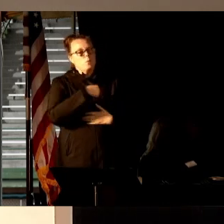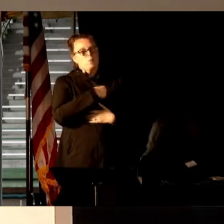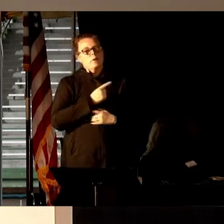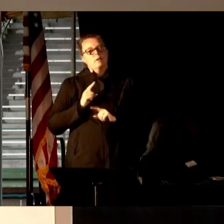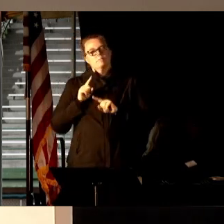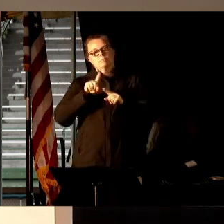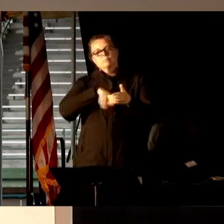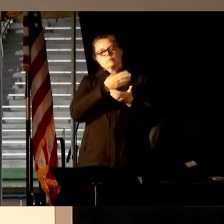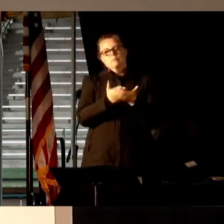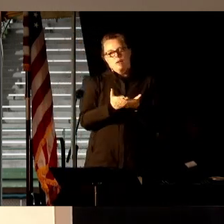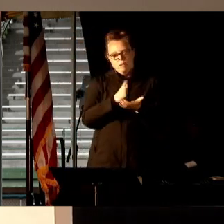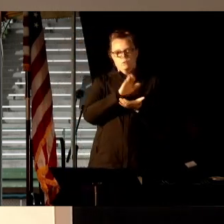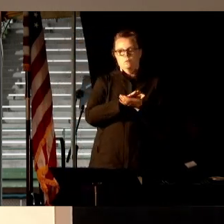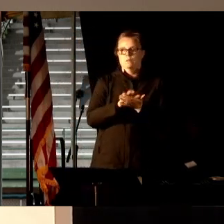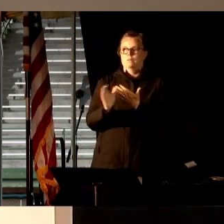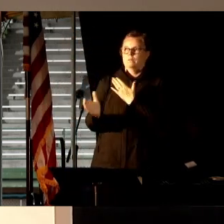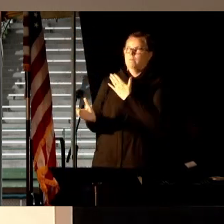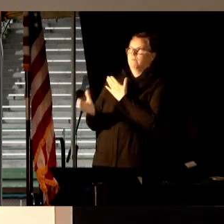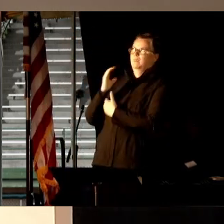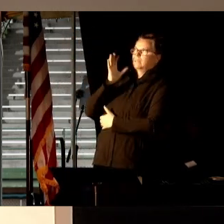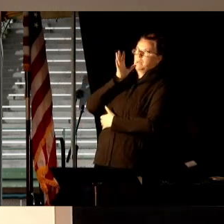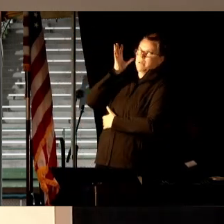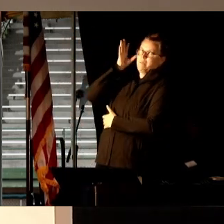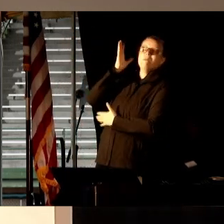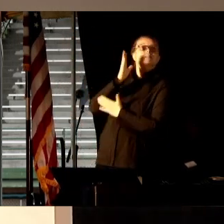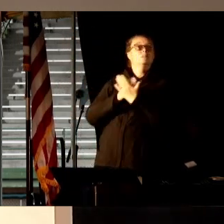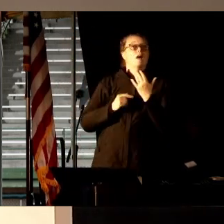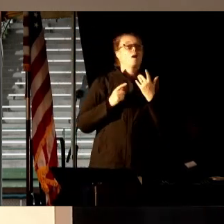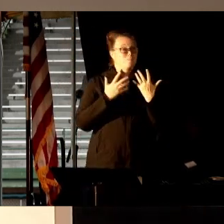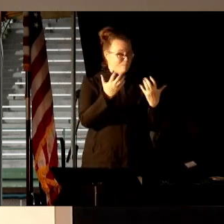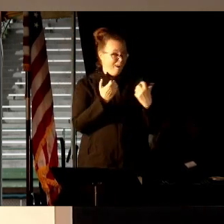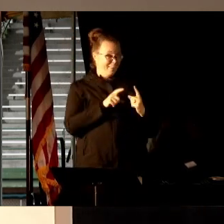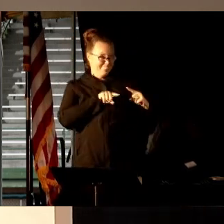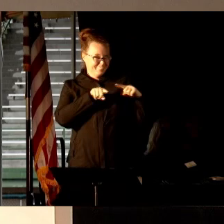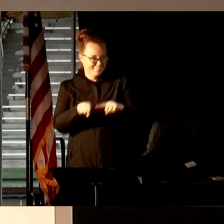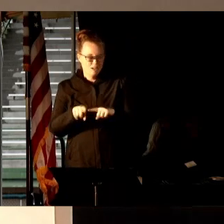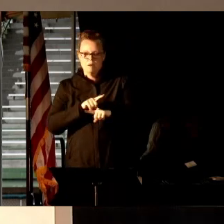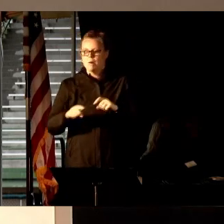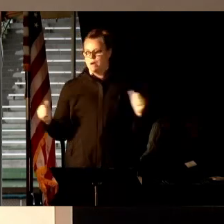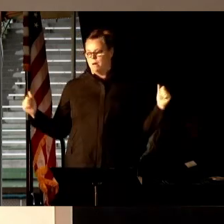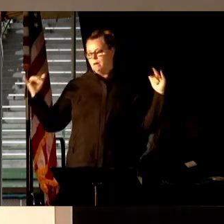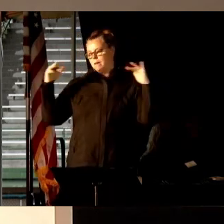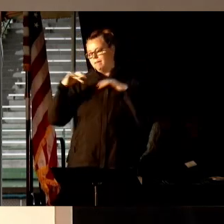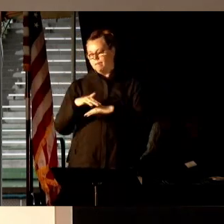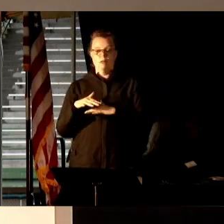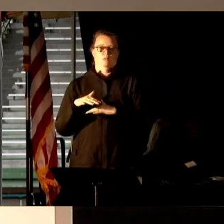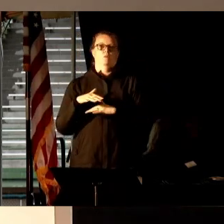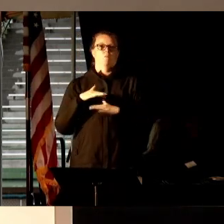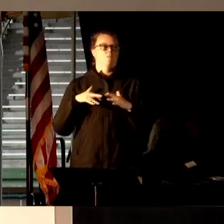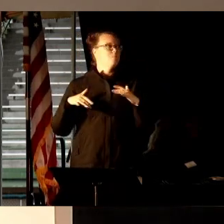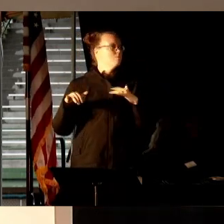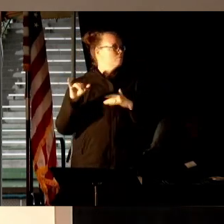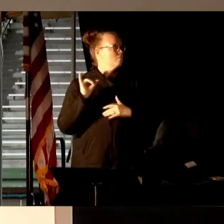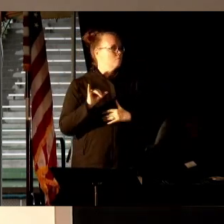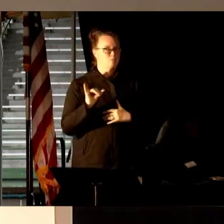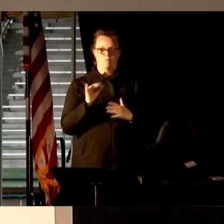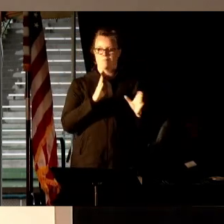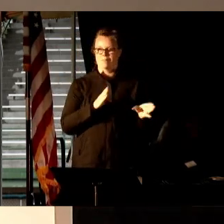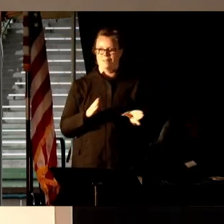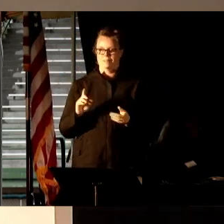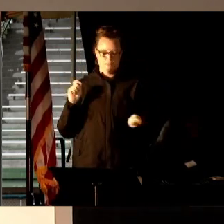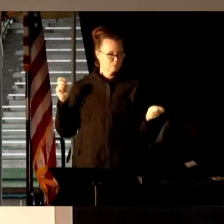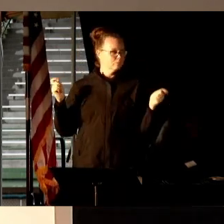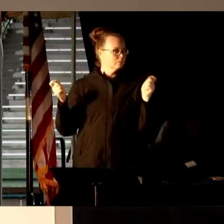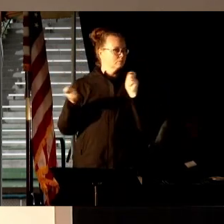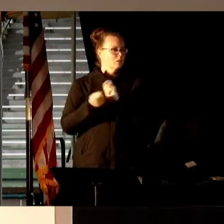us forced by our parents, others actually wanting to be here, and as soon as we got here, all of our opinions changed. We made friends